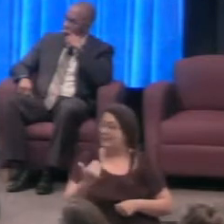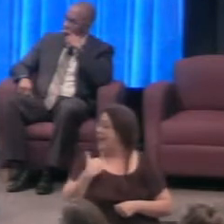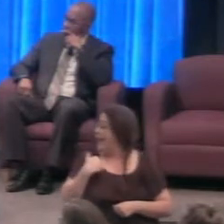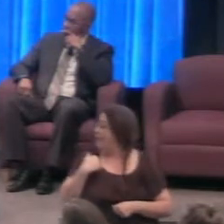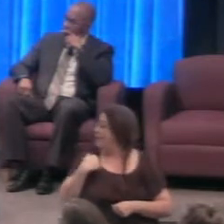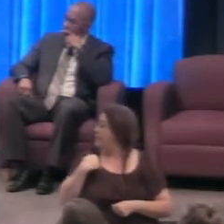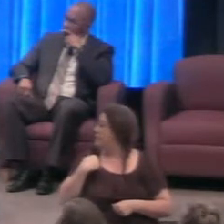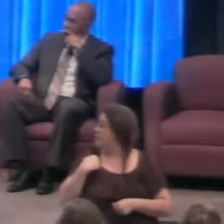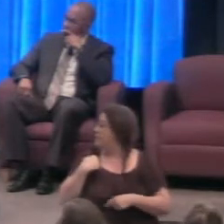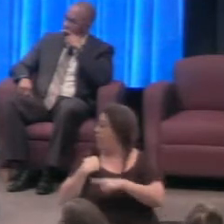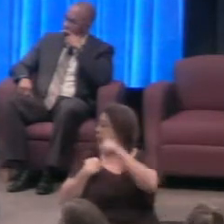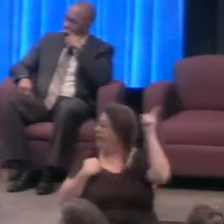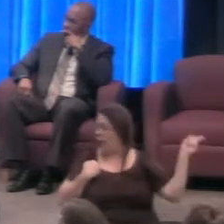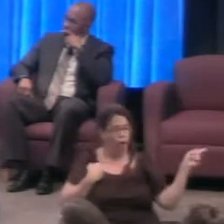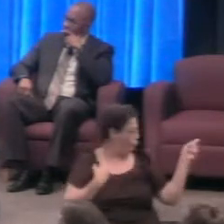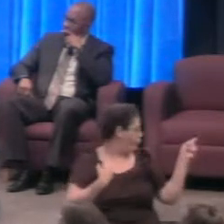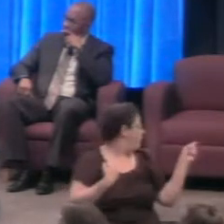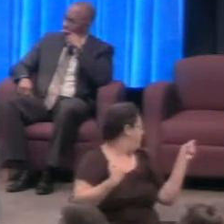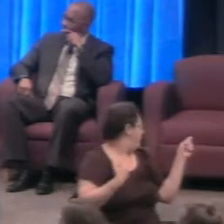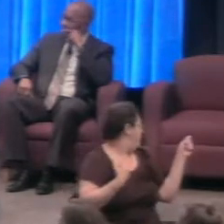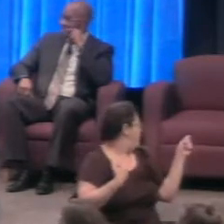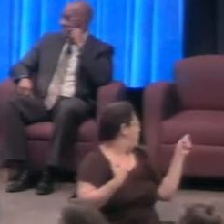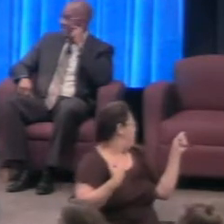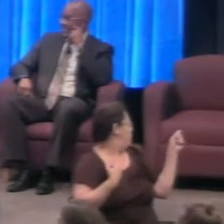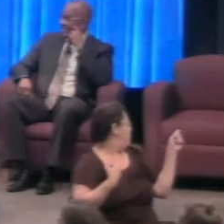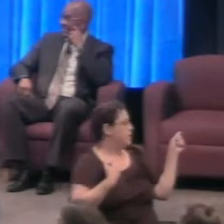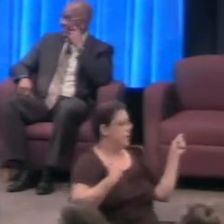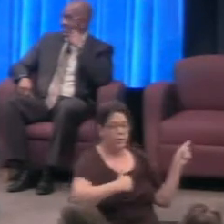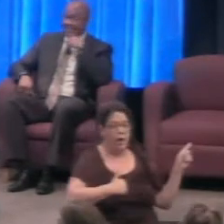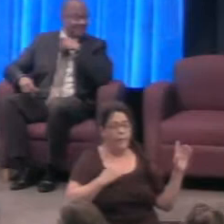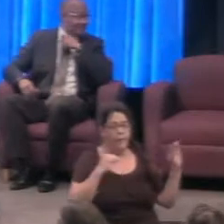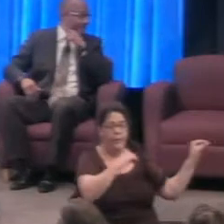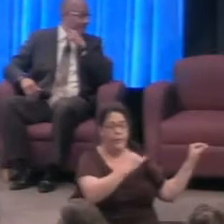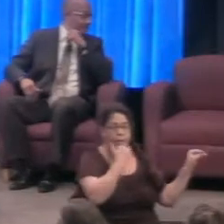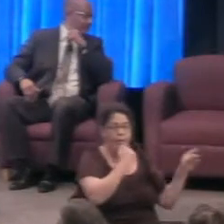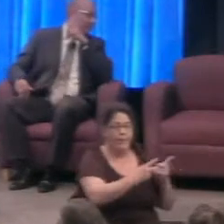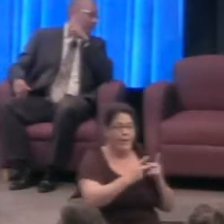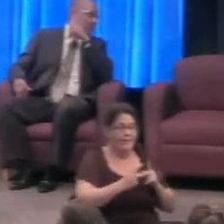there. It's over on the other side. Okay.